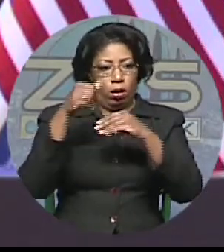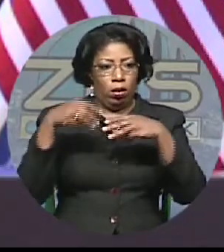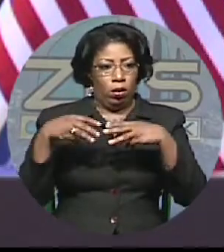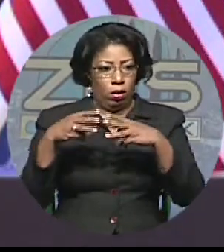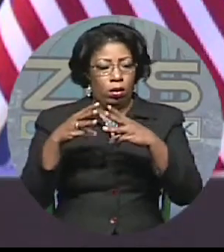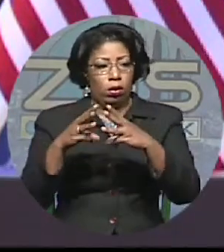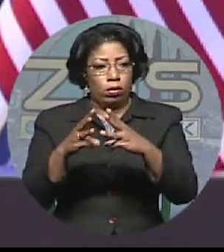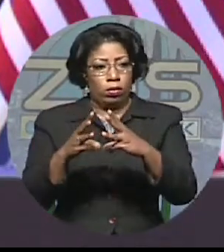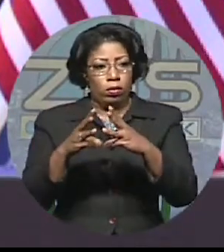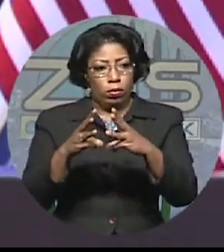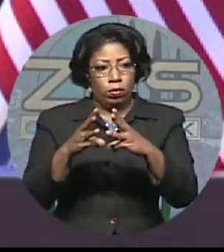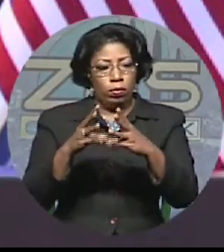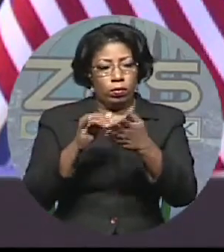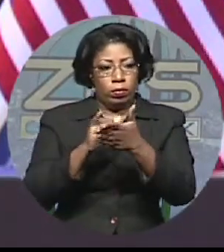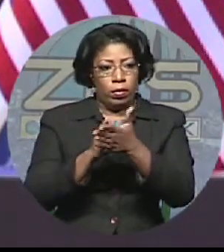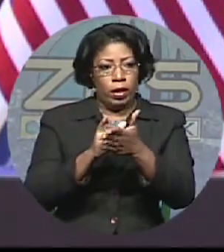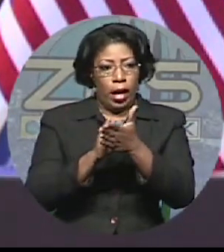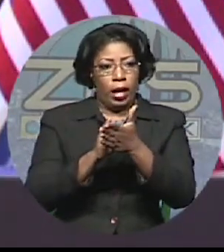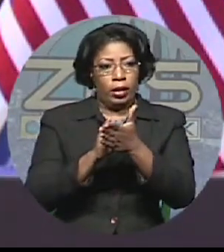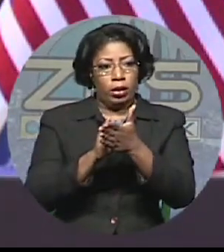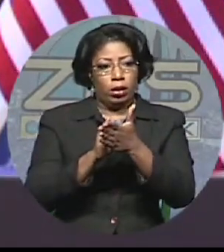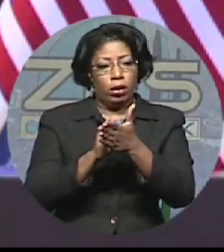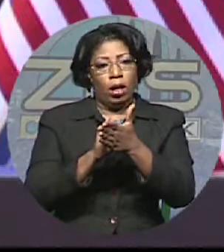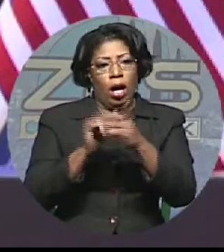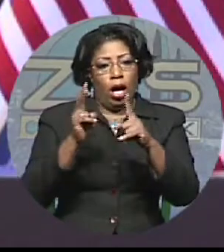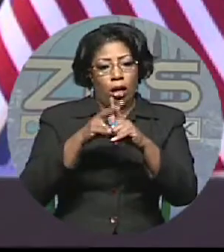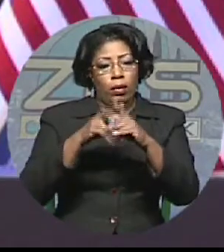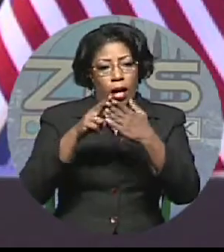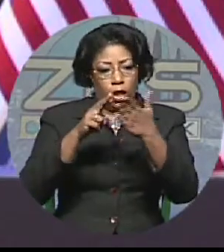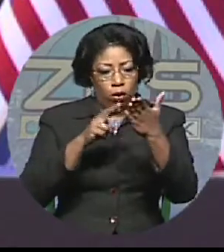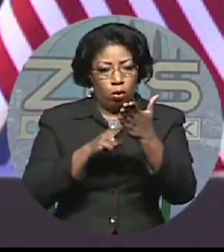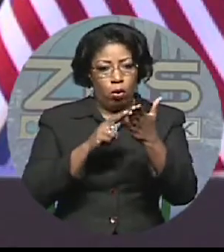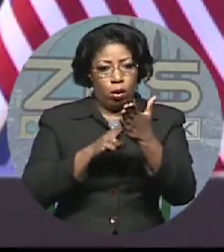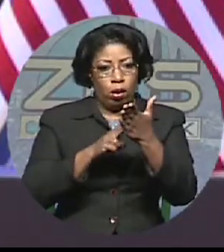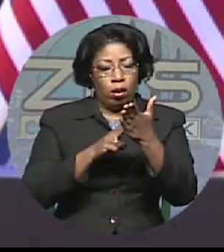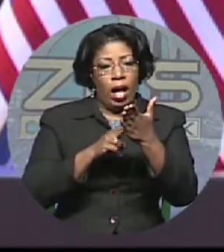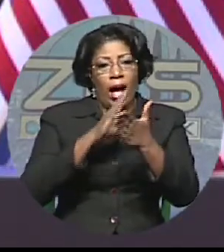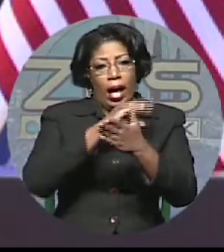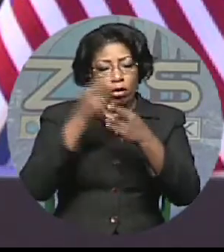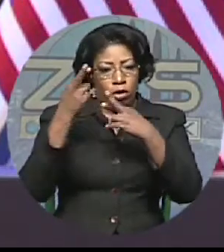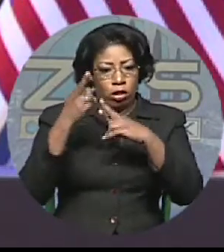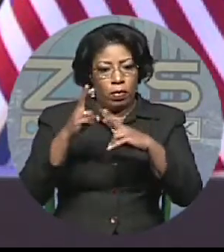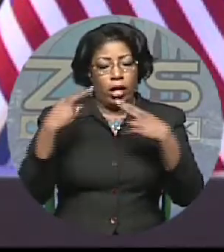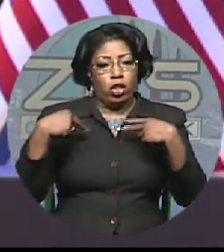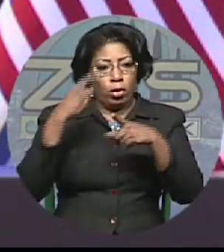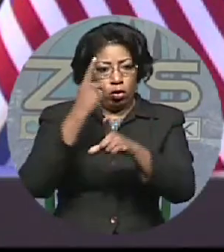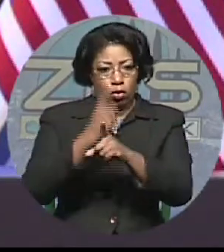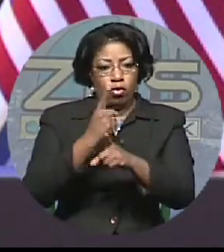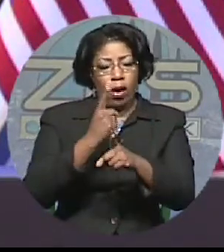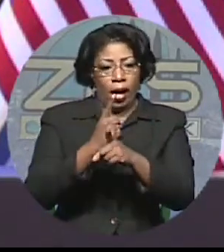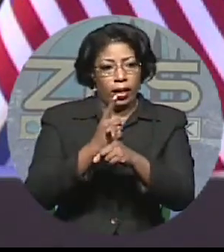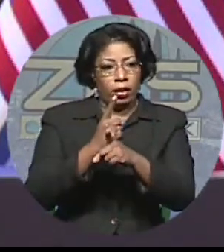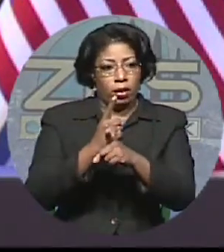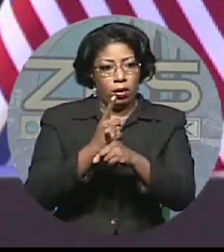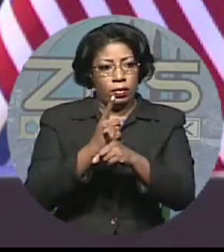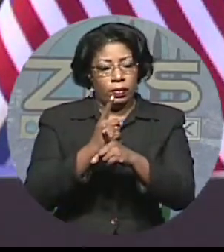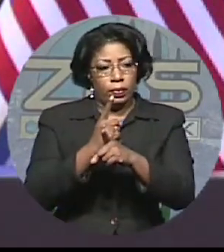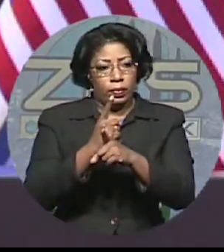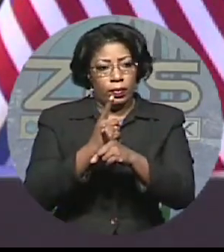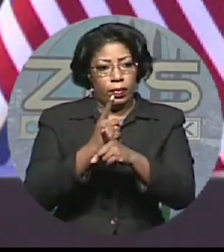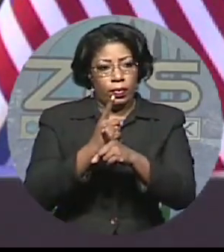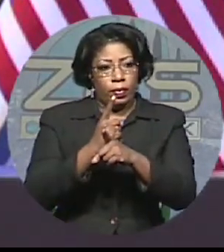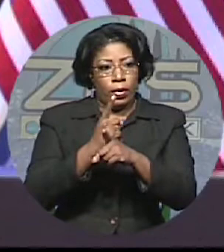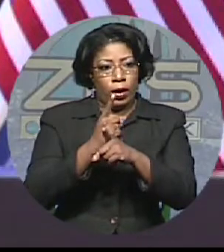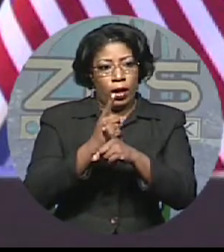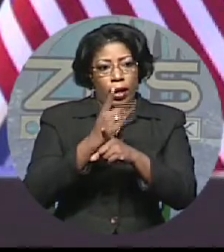a holistic approach that applies rule of law, respects human rights, but also tackles the narco traffickers that